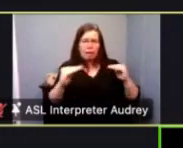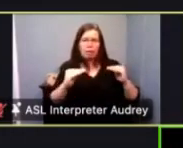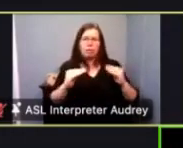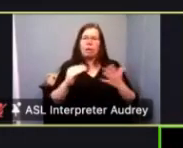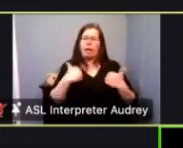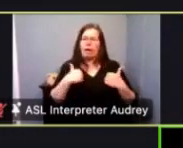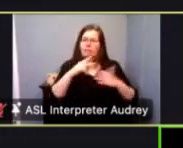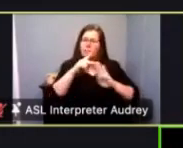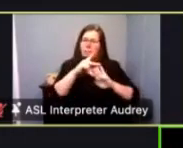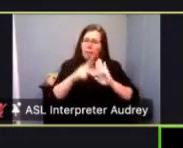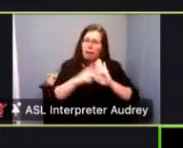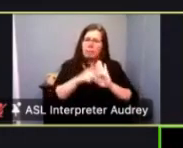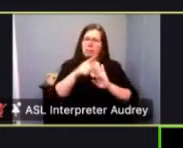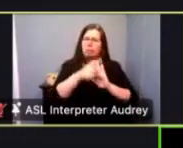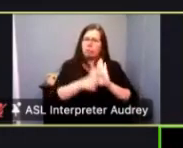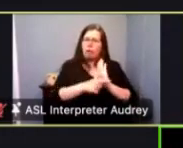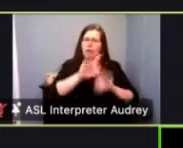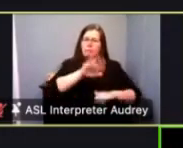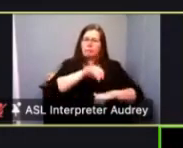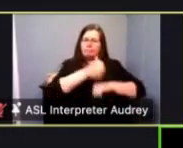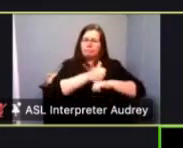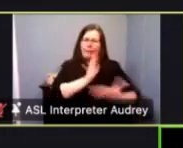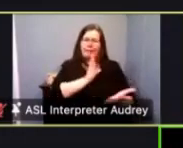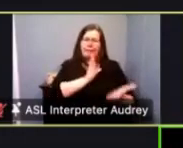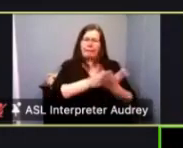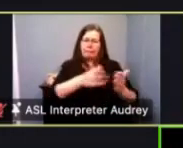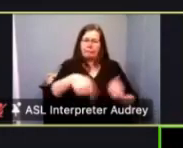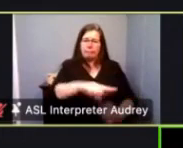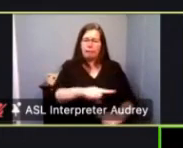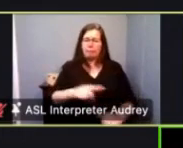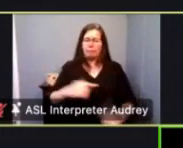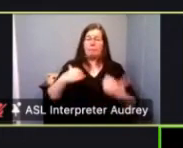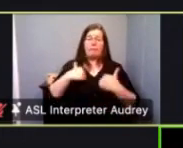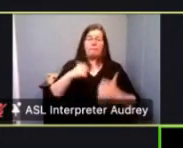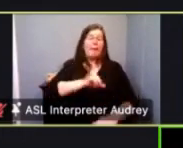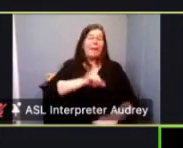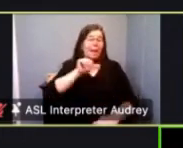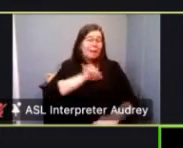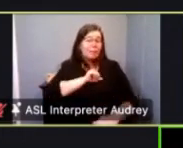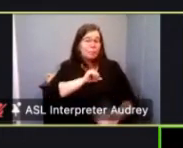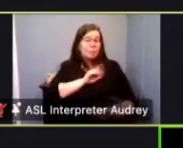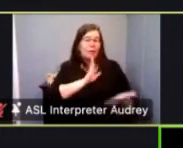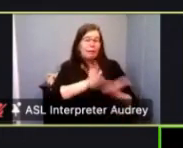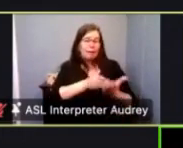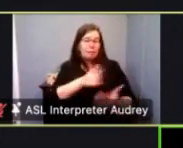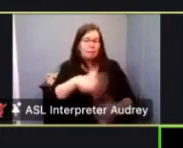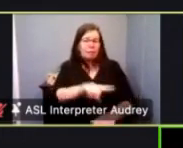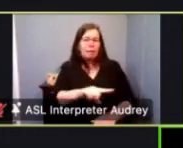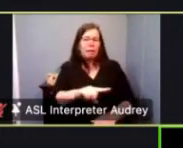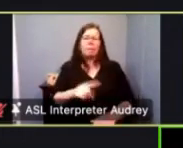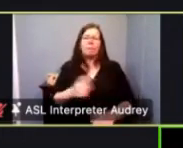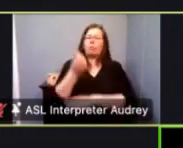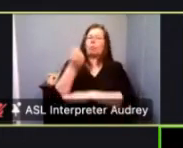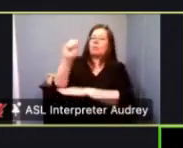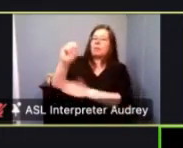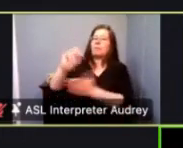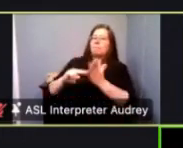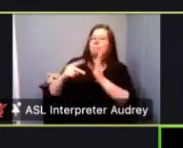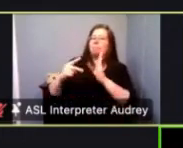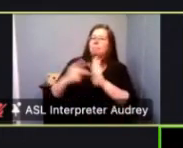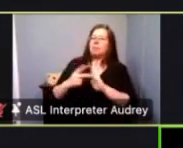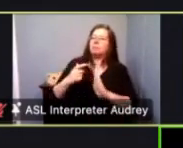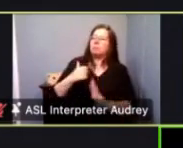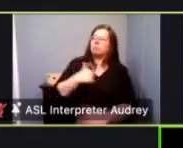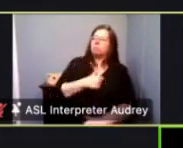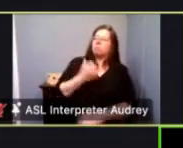particular group of people, having attitudes towards people that are negative, and resistance is fighting back against oppression,